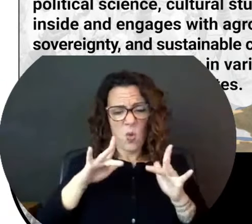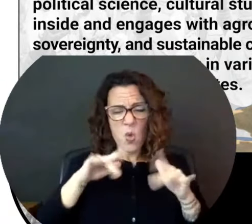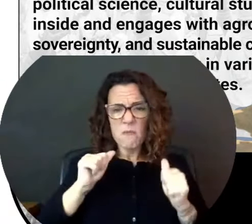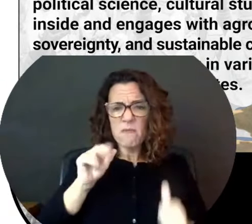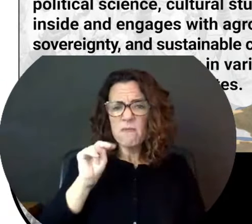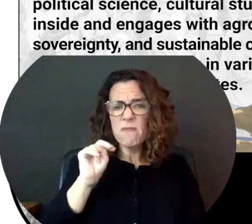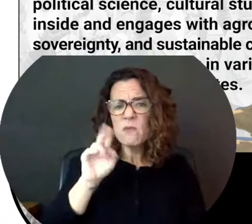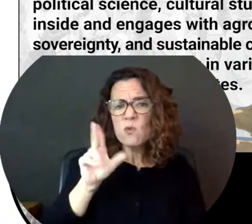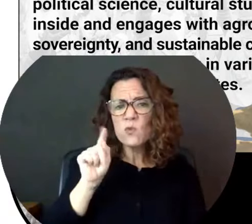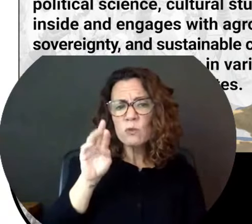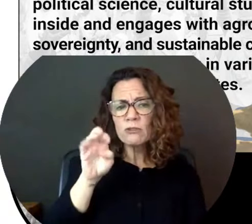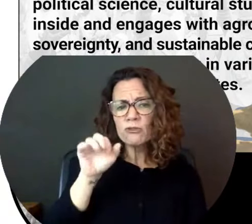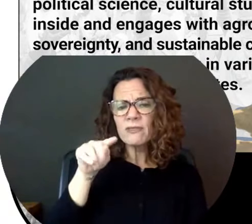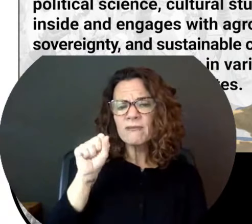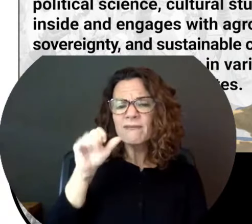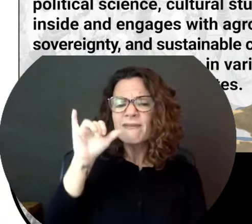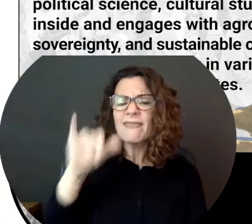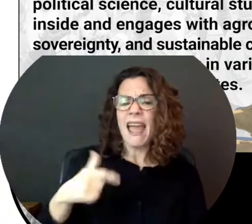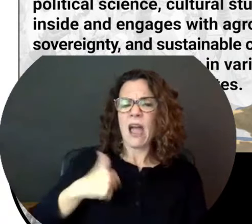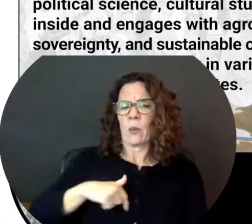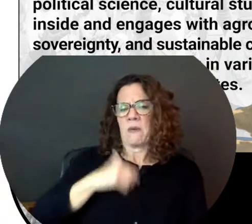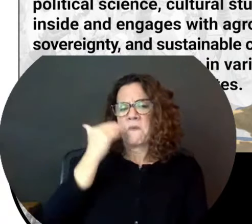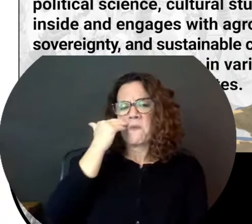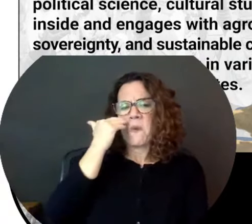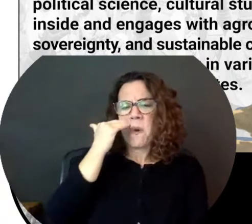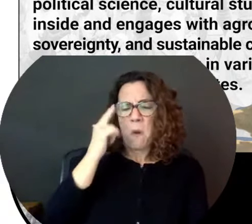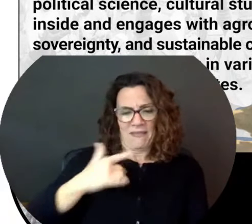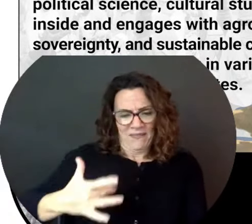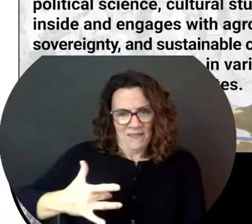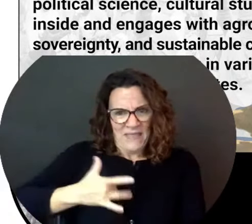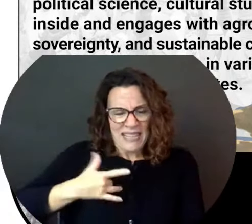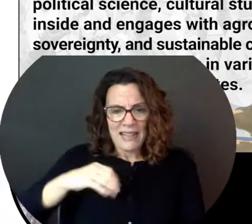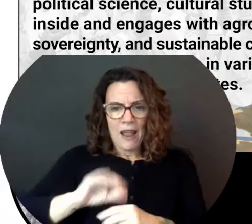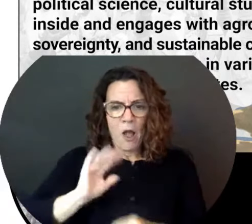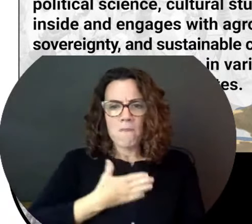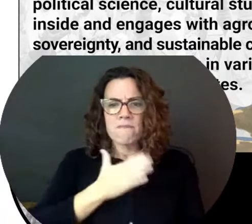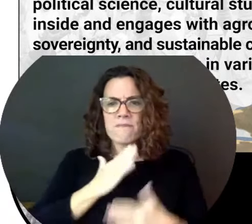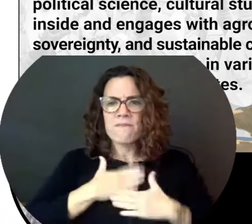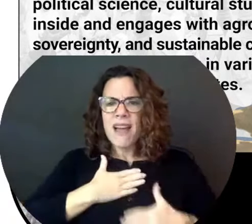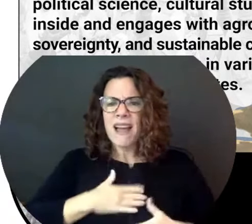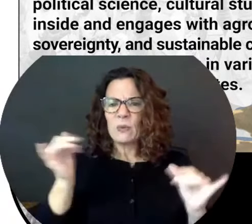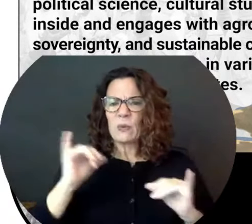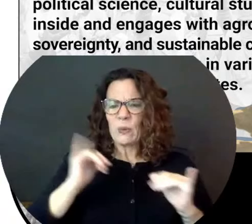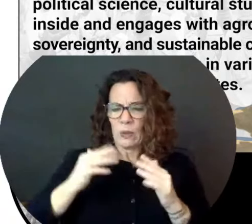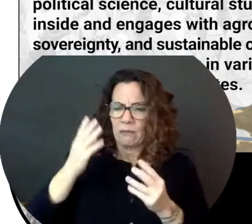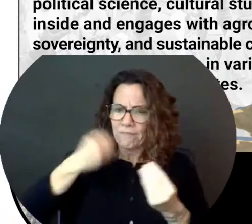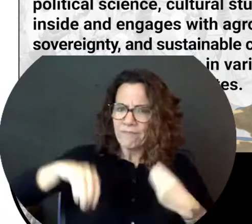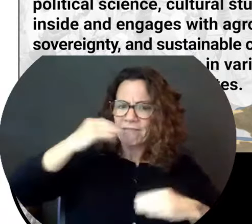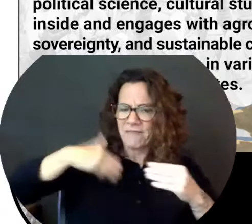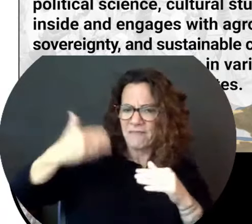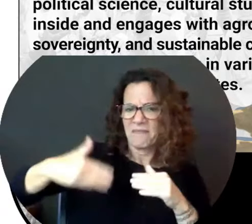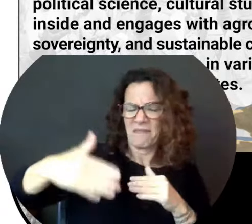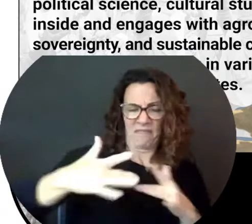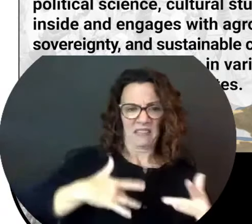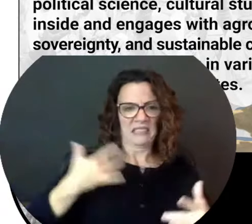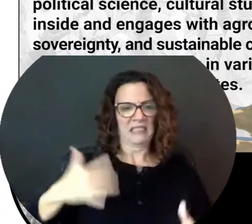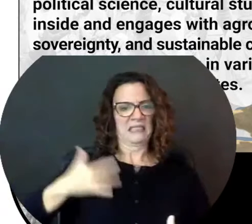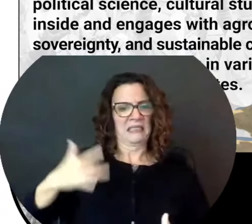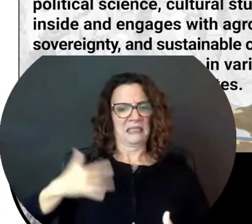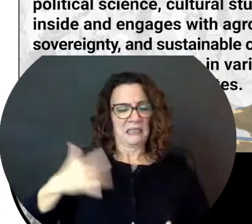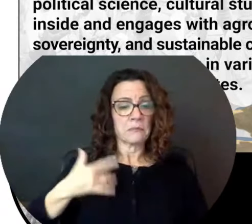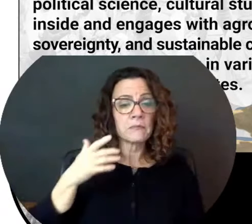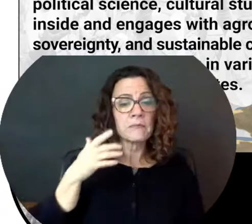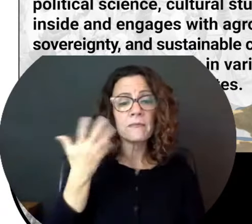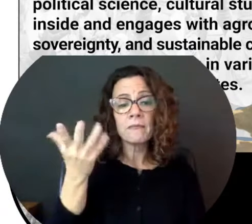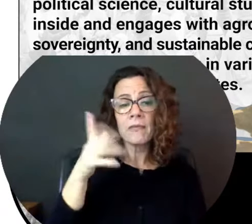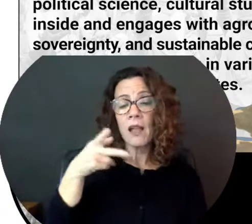our bodies, you know, over time of consuming this. So the produce that they would provide outside of that